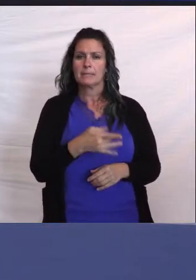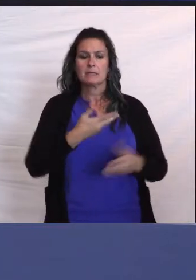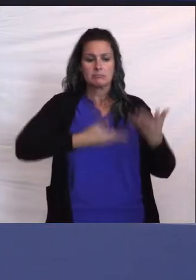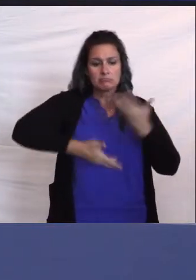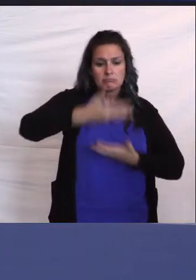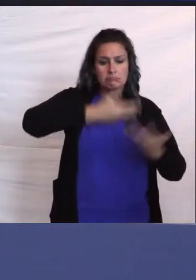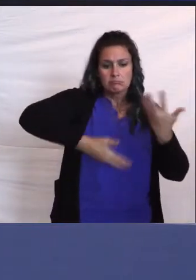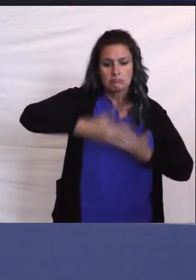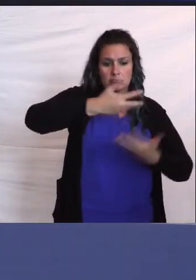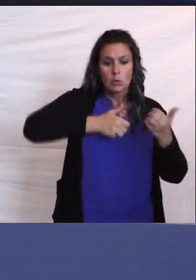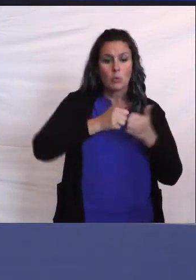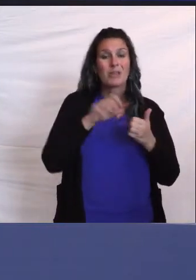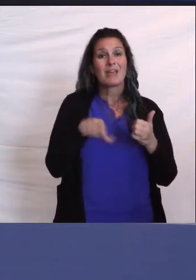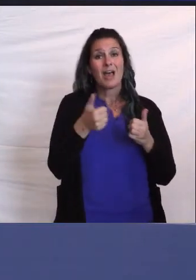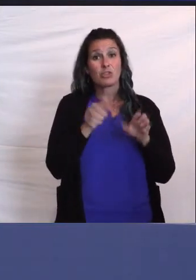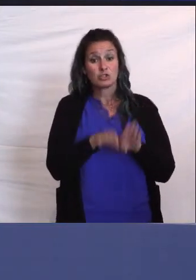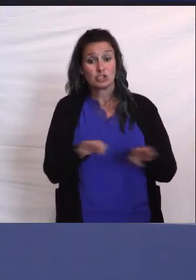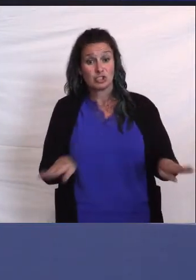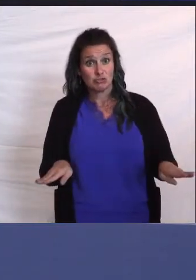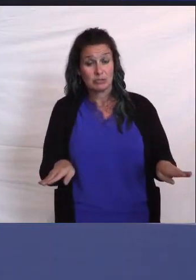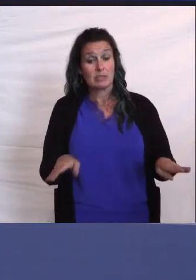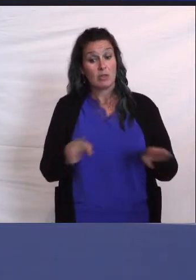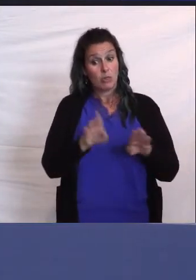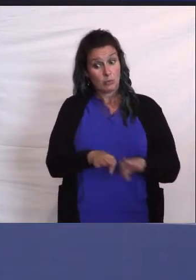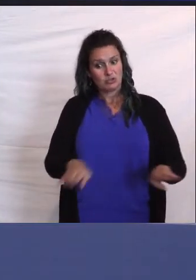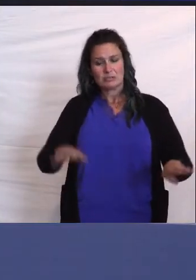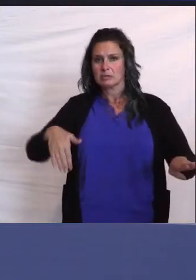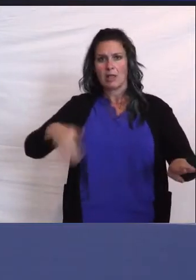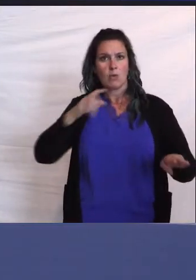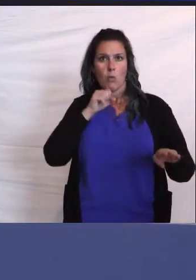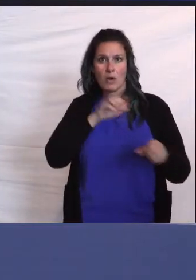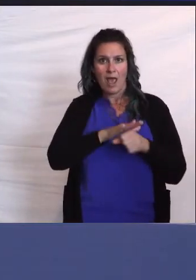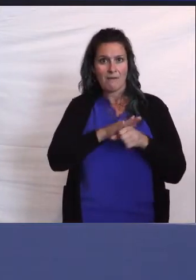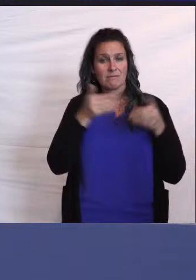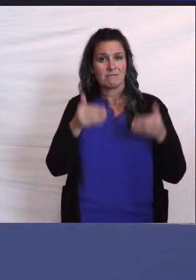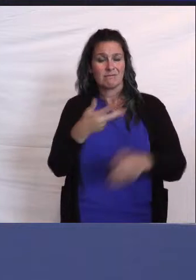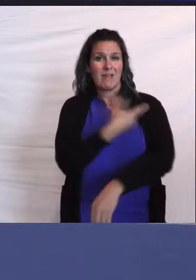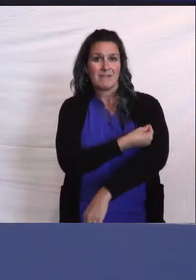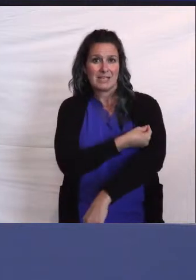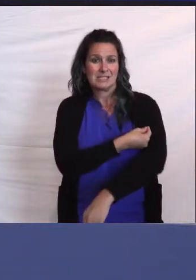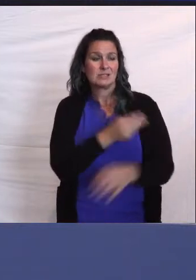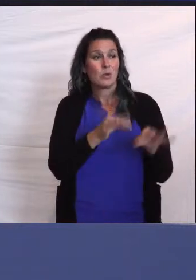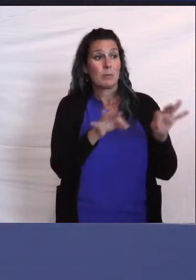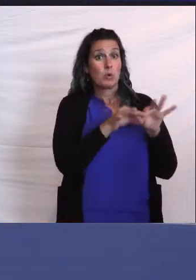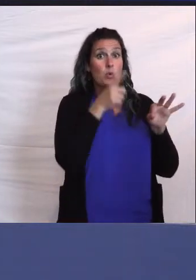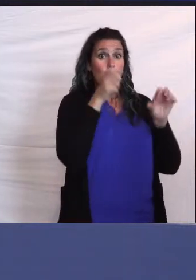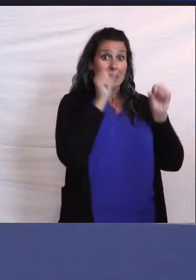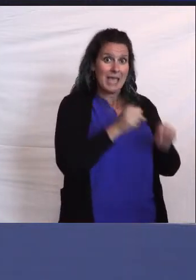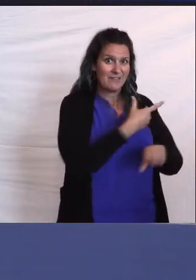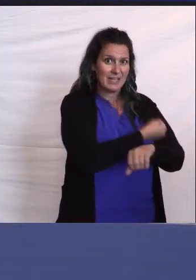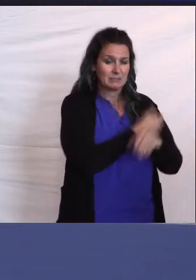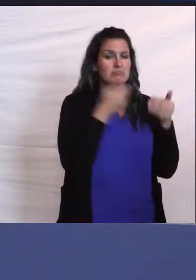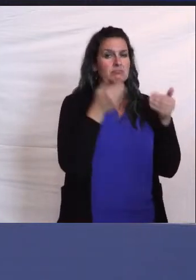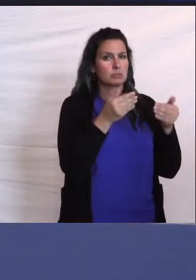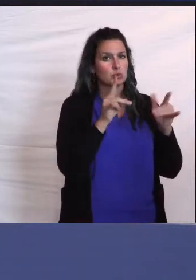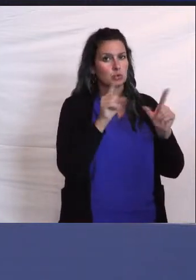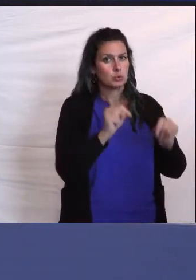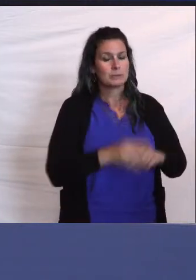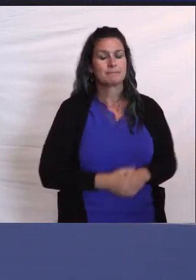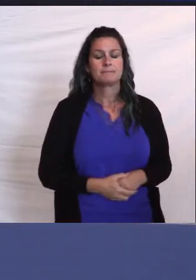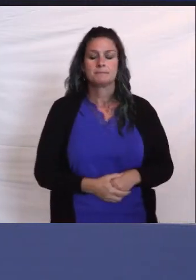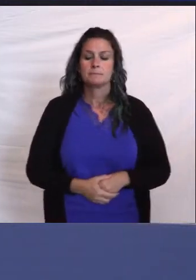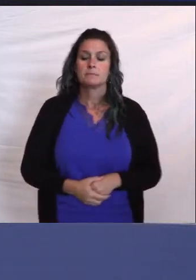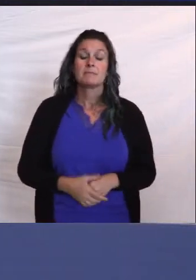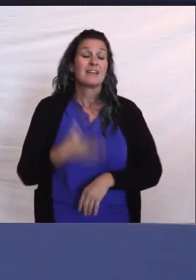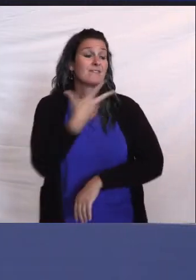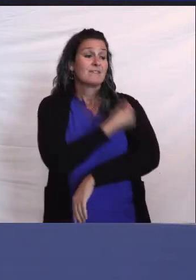with children who are currently too young, not eligible to be vaccinated. Vaccination is a vital tool that has